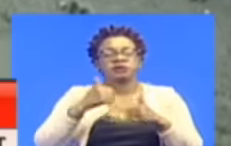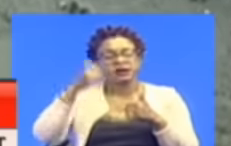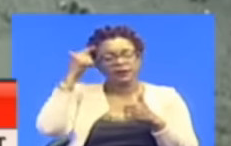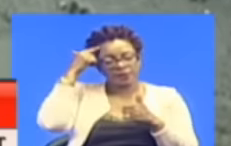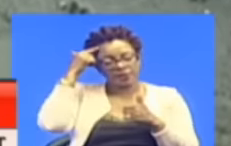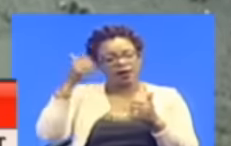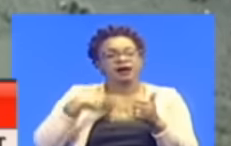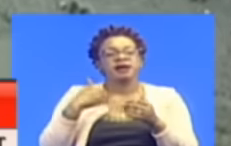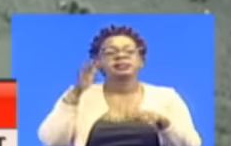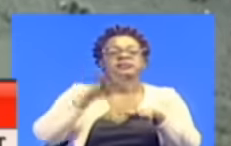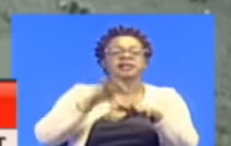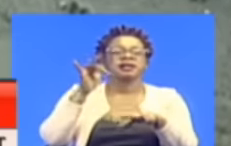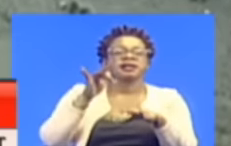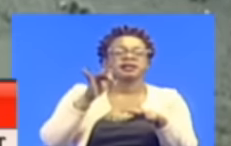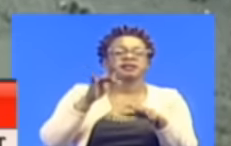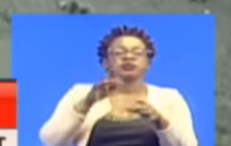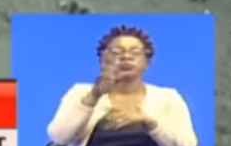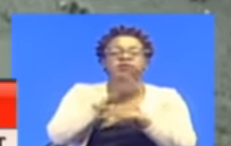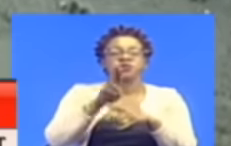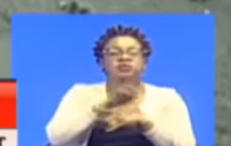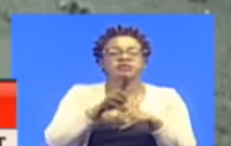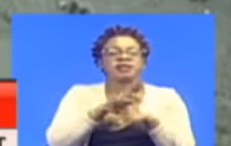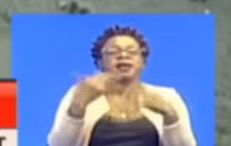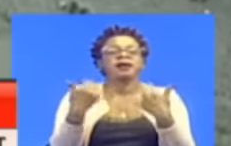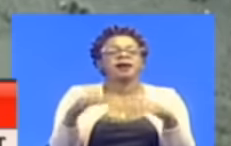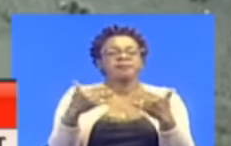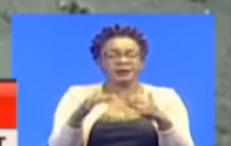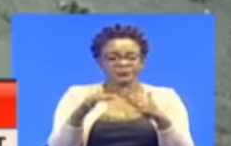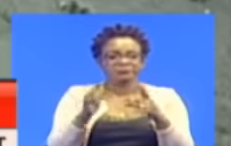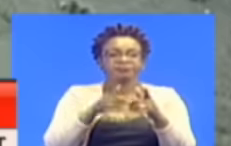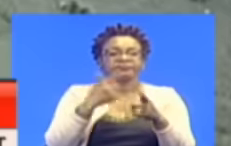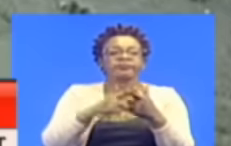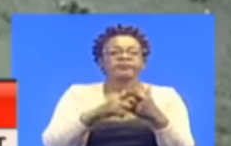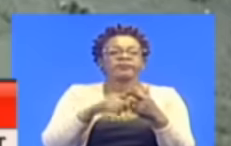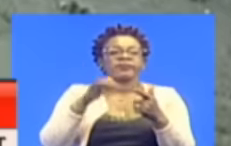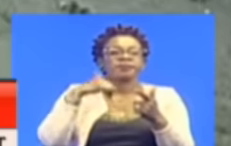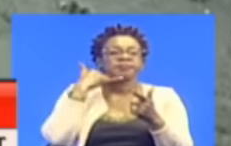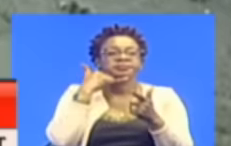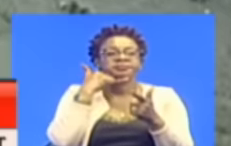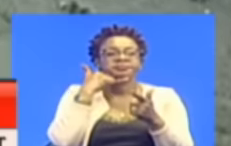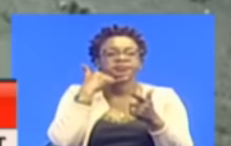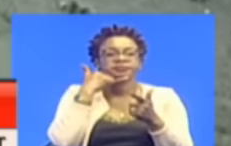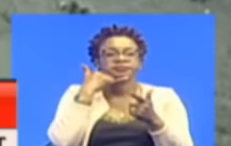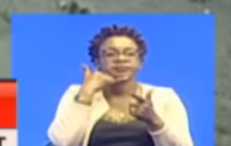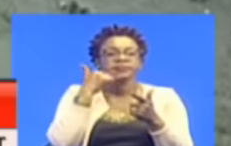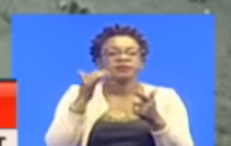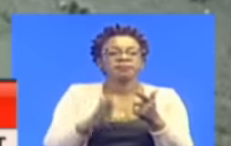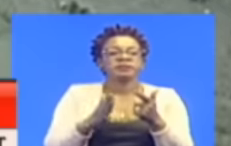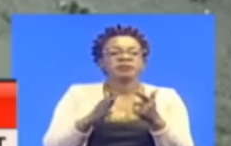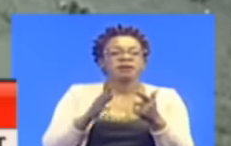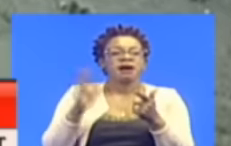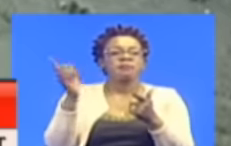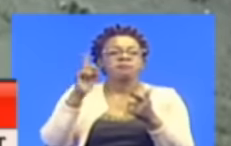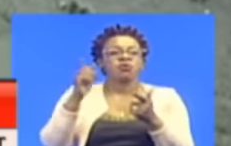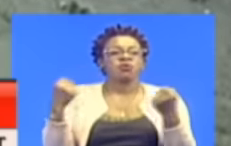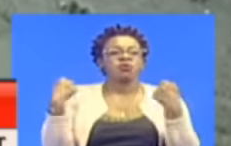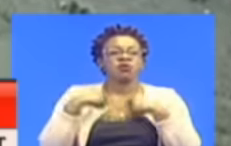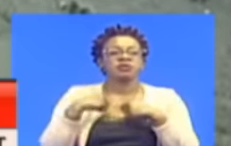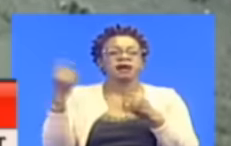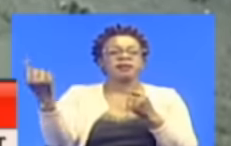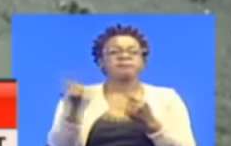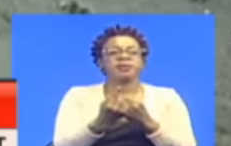snake, which would later be used in the incident. He then makes a call, and a person in a blue coat appears. The young man